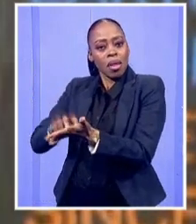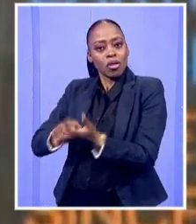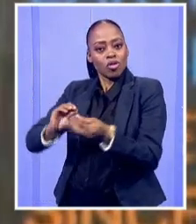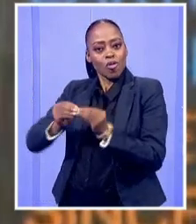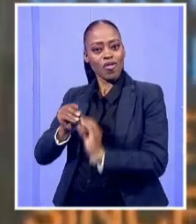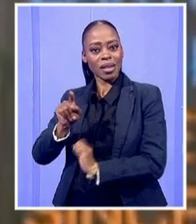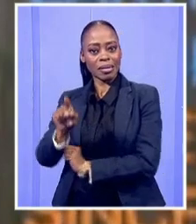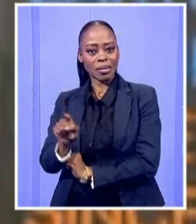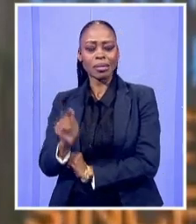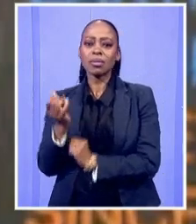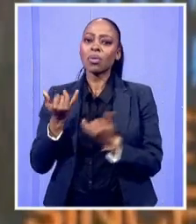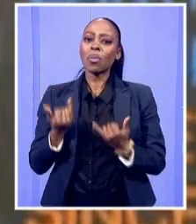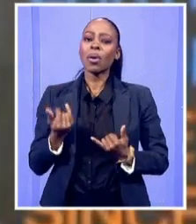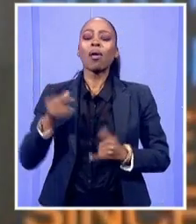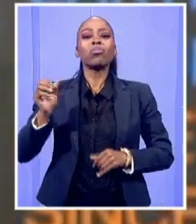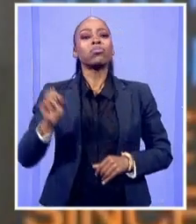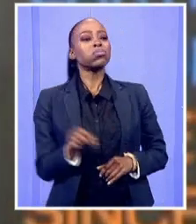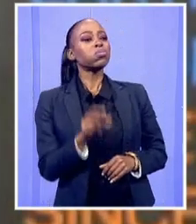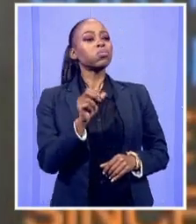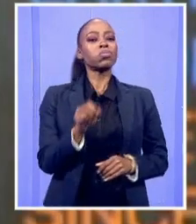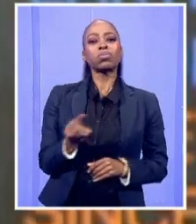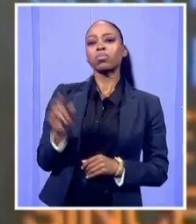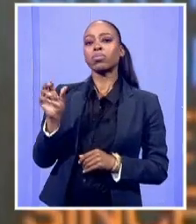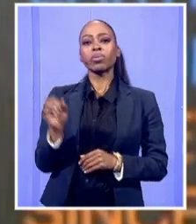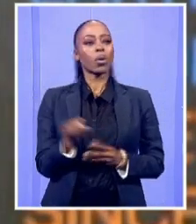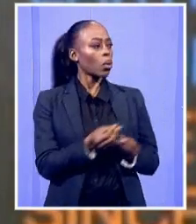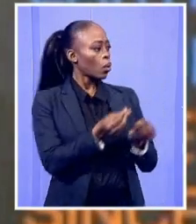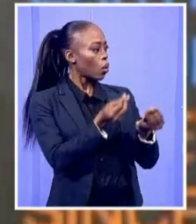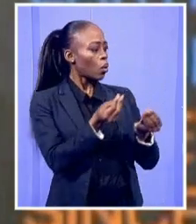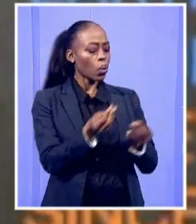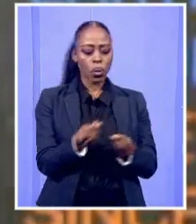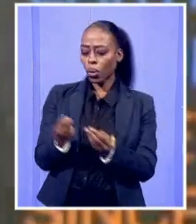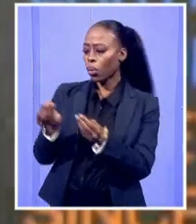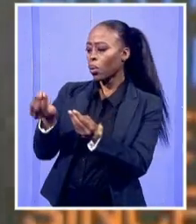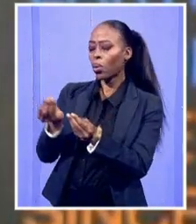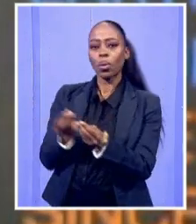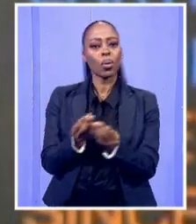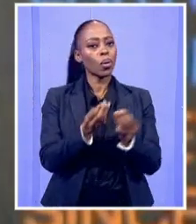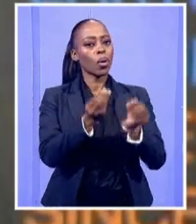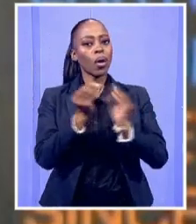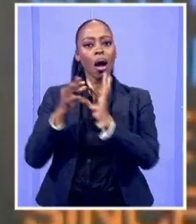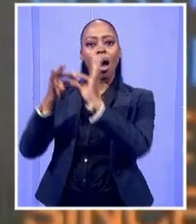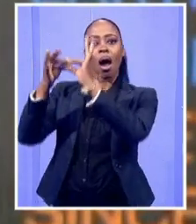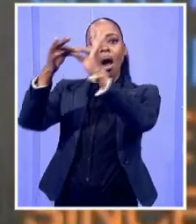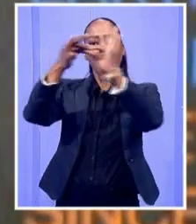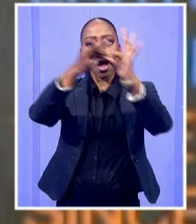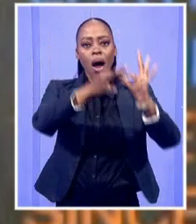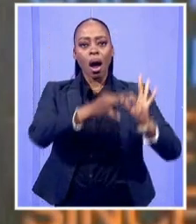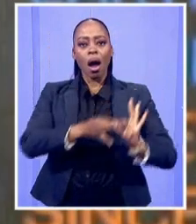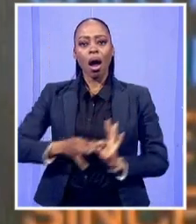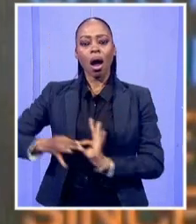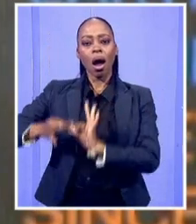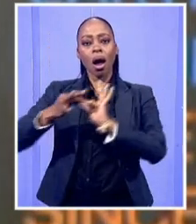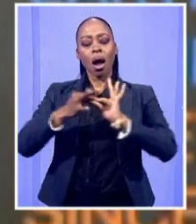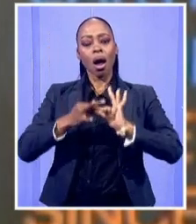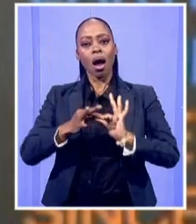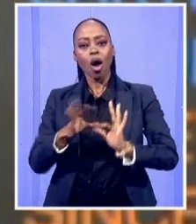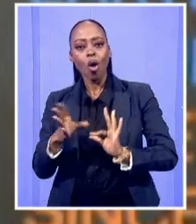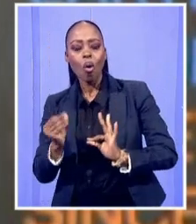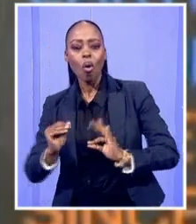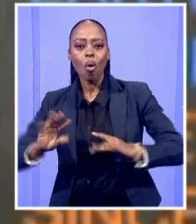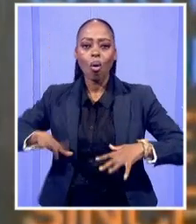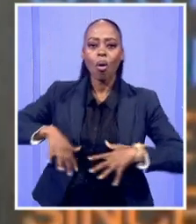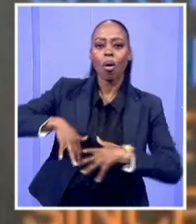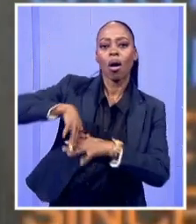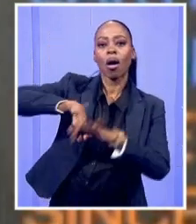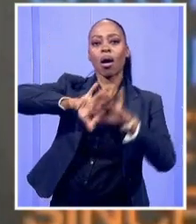this factory, you can actually see these backward interlinkages as they play themselves out. Because